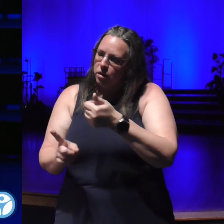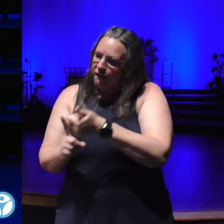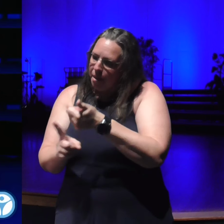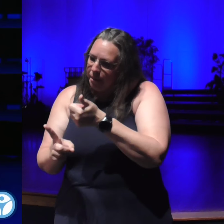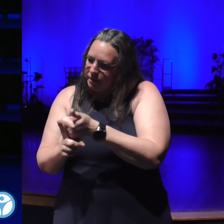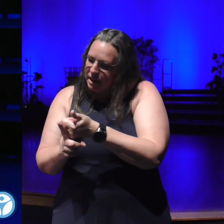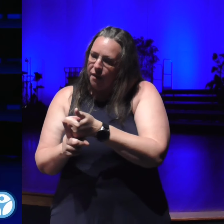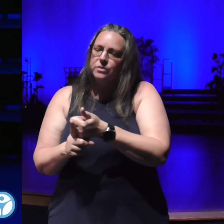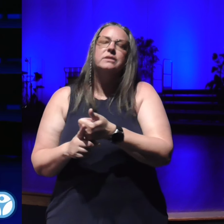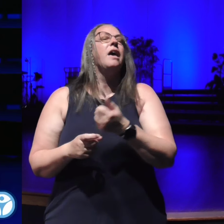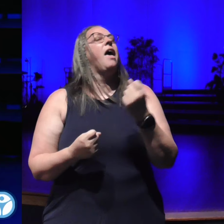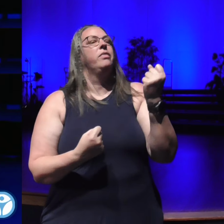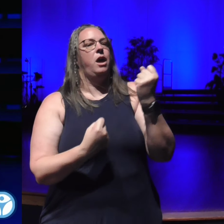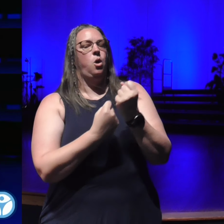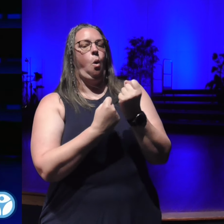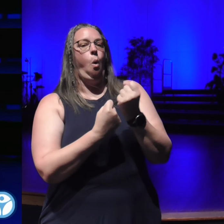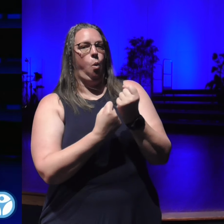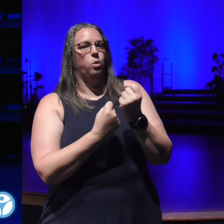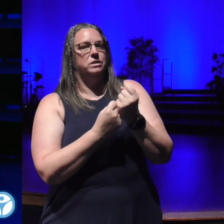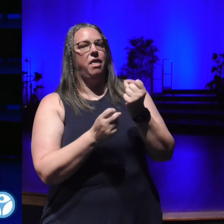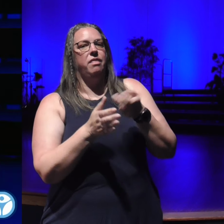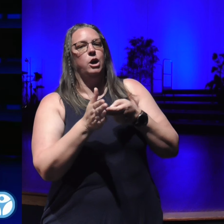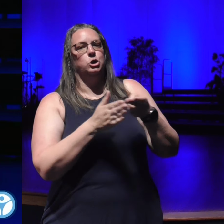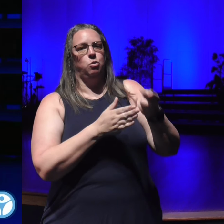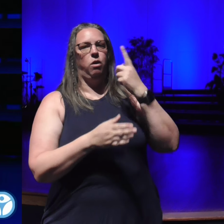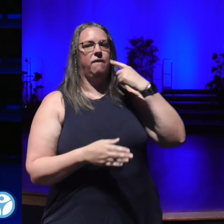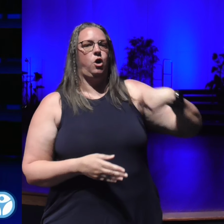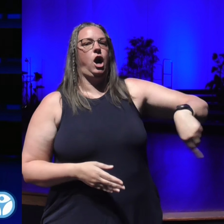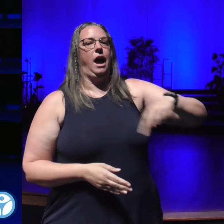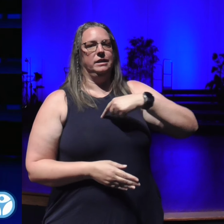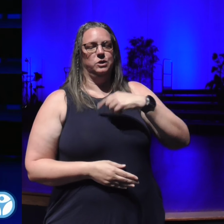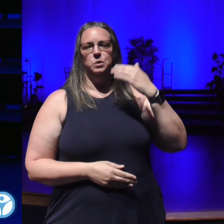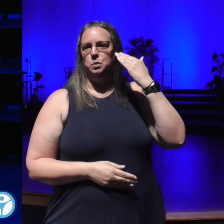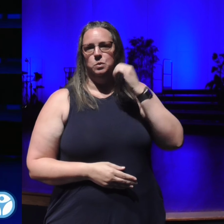who asks, knowing the highest and best even for those of us who don't.